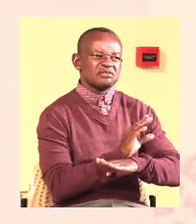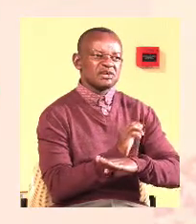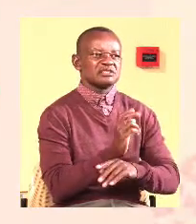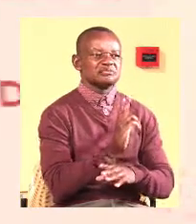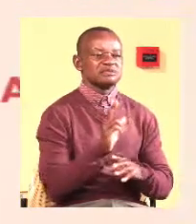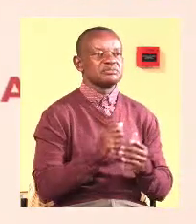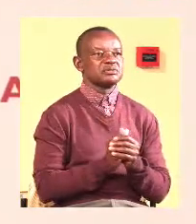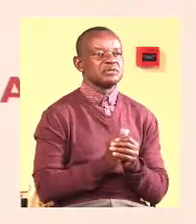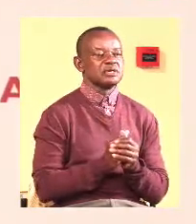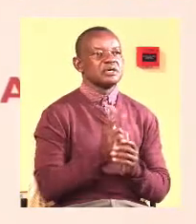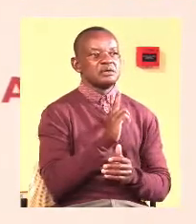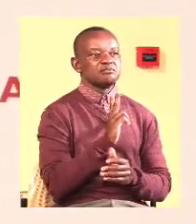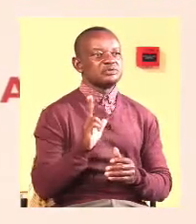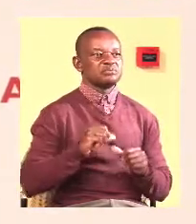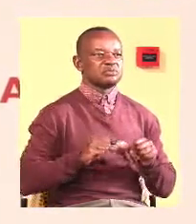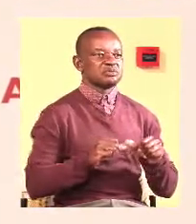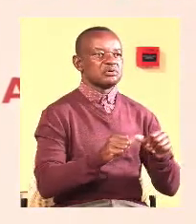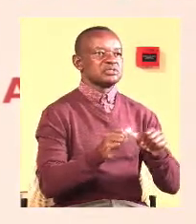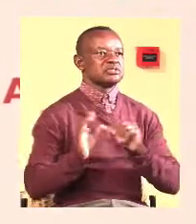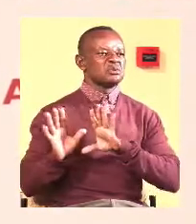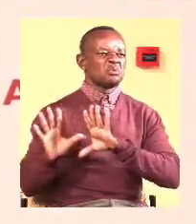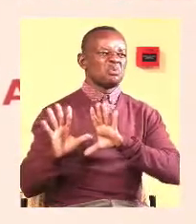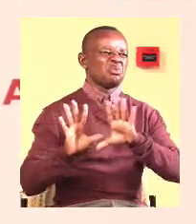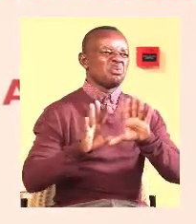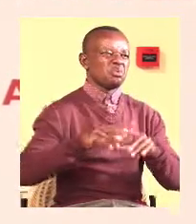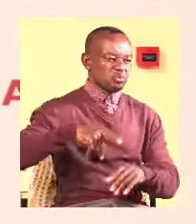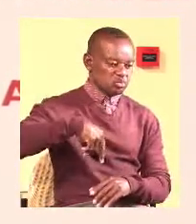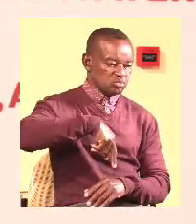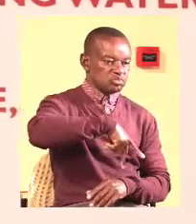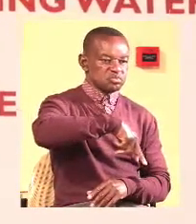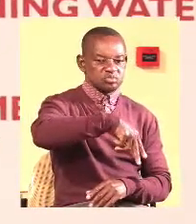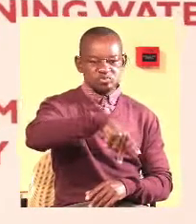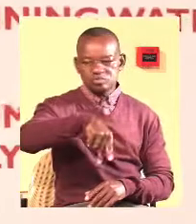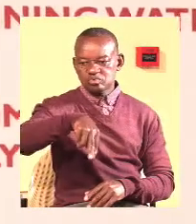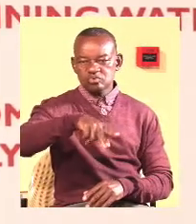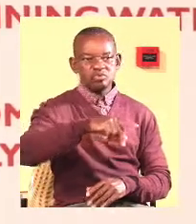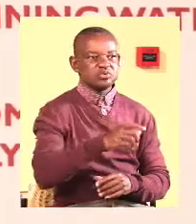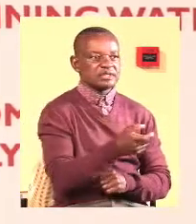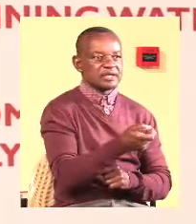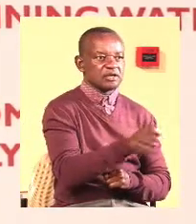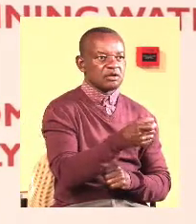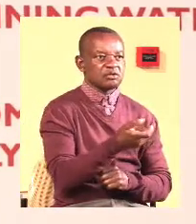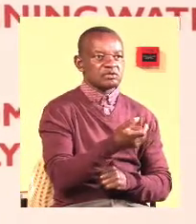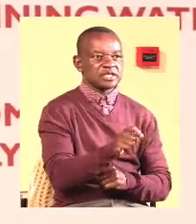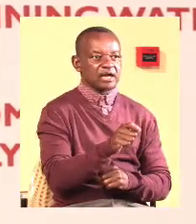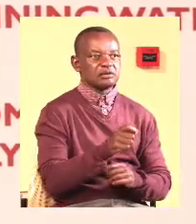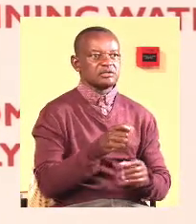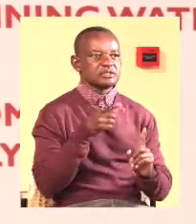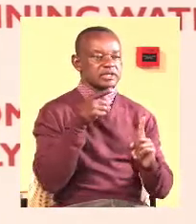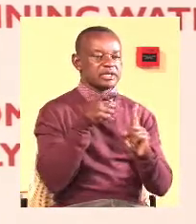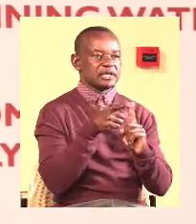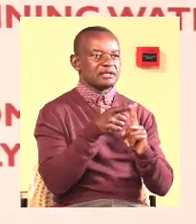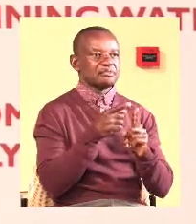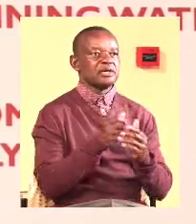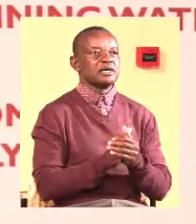lockdown. The purpose is to minimize the movements of people. You go to areas like